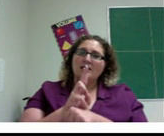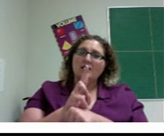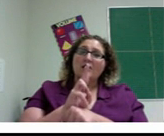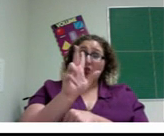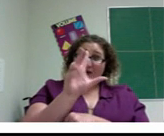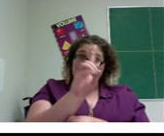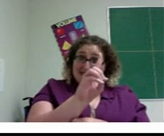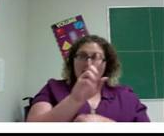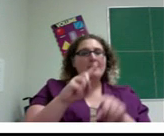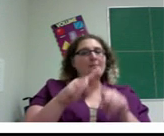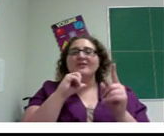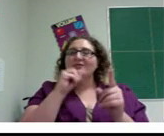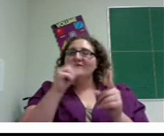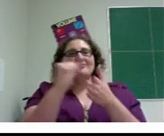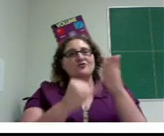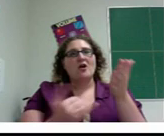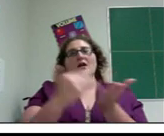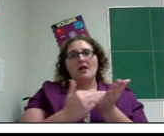over and over again.